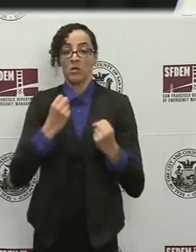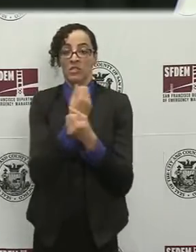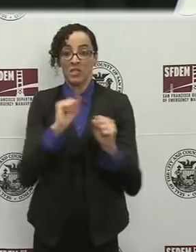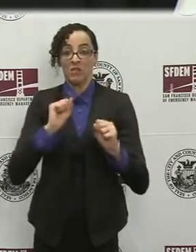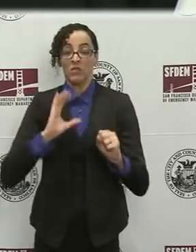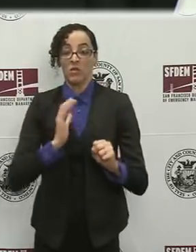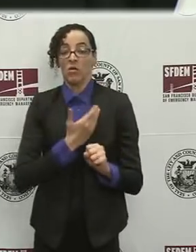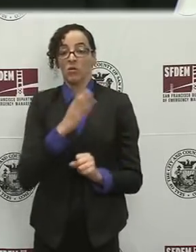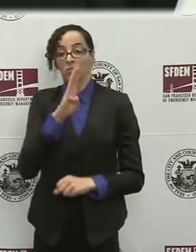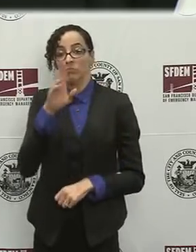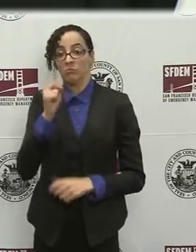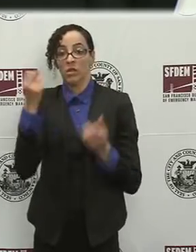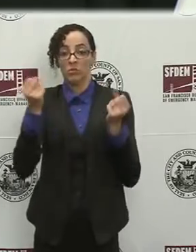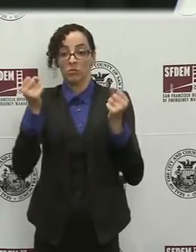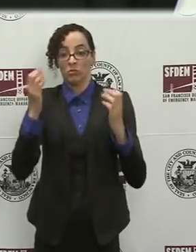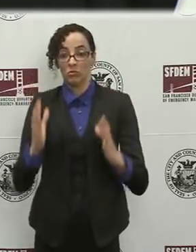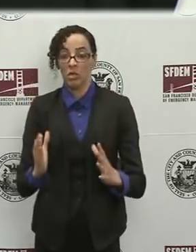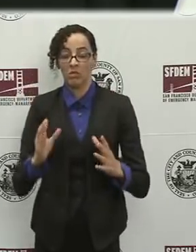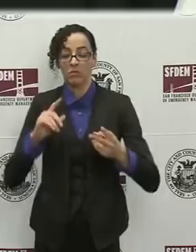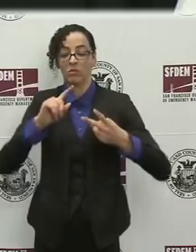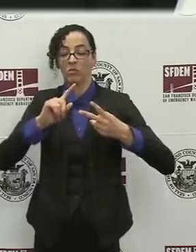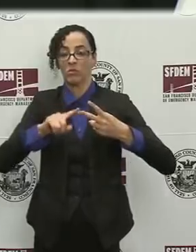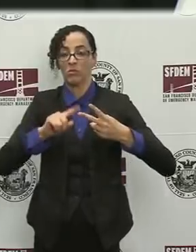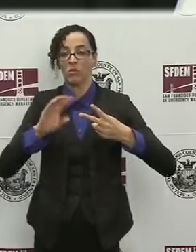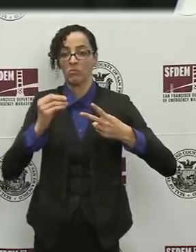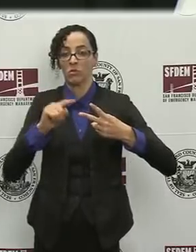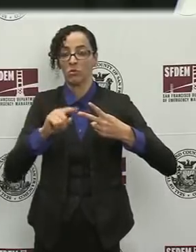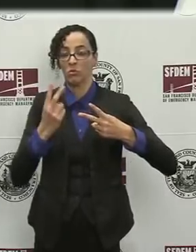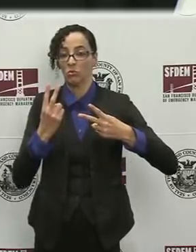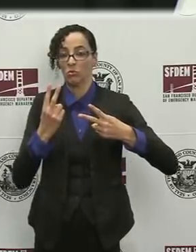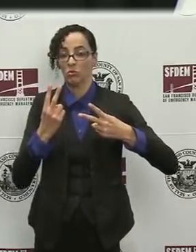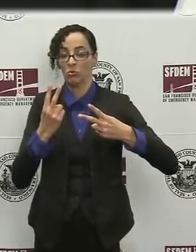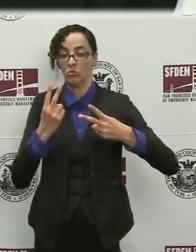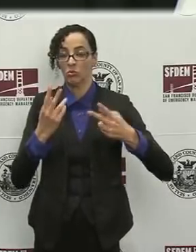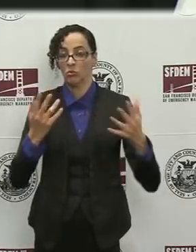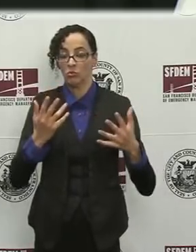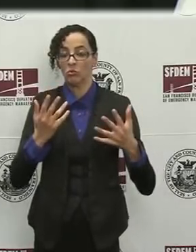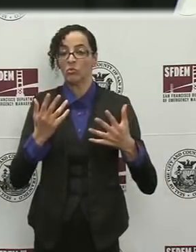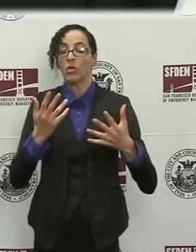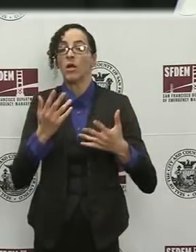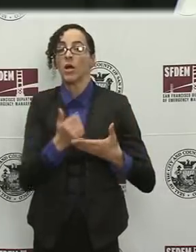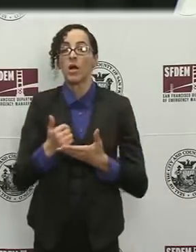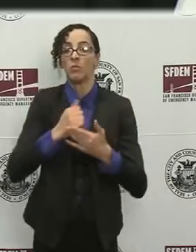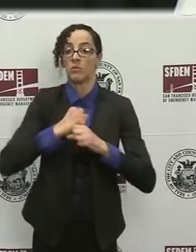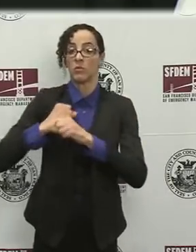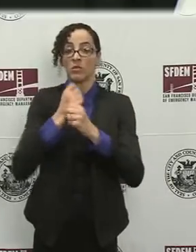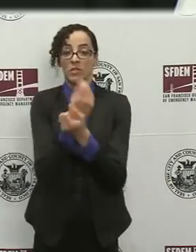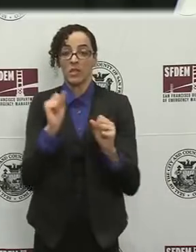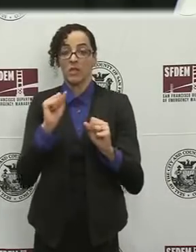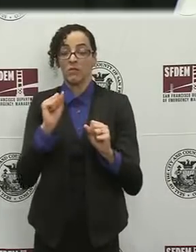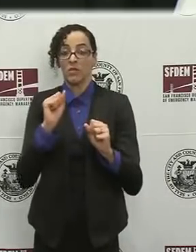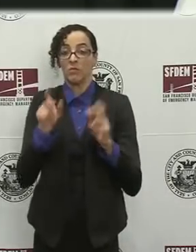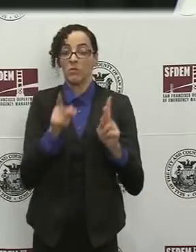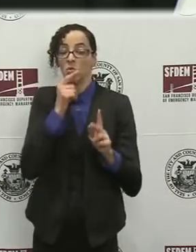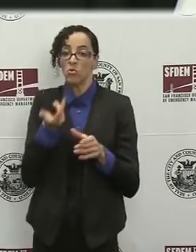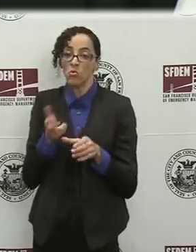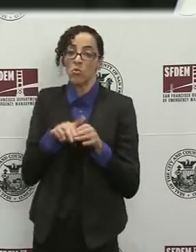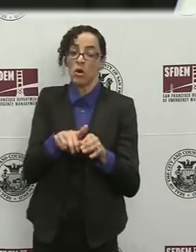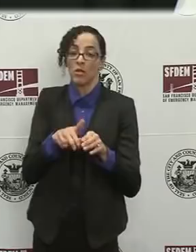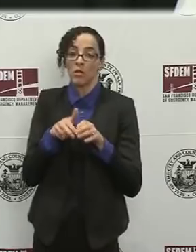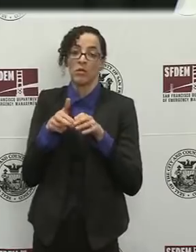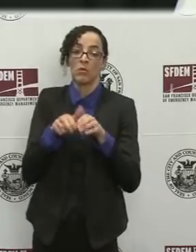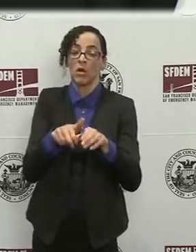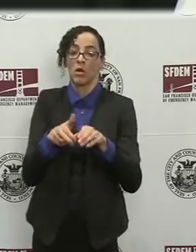and two is protecting the health and safety of our passengers who are essential workers keeping the